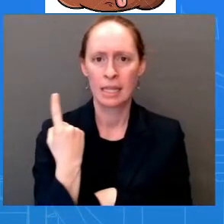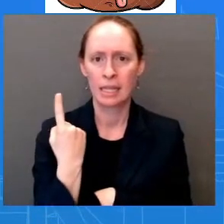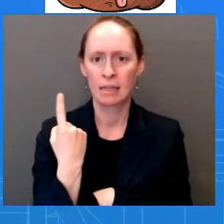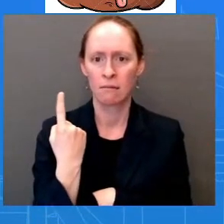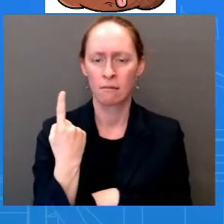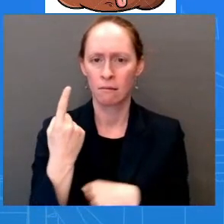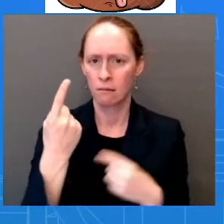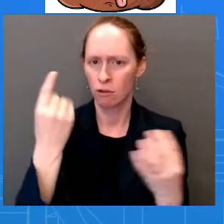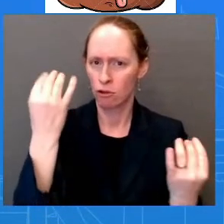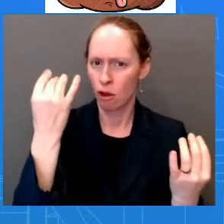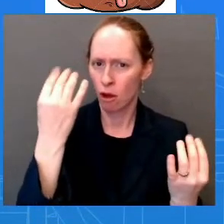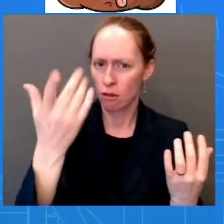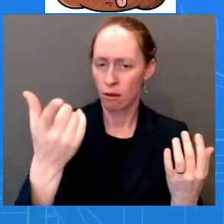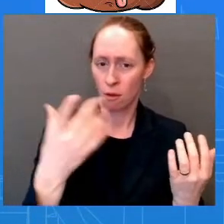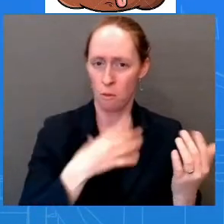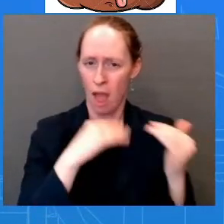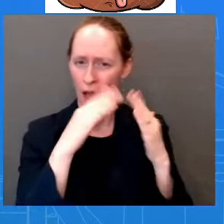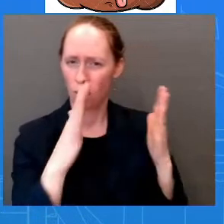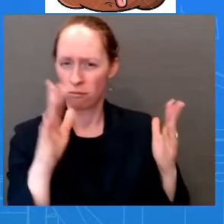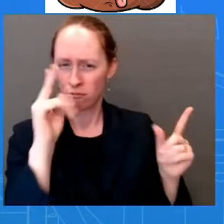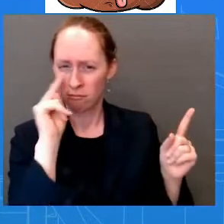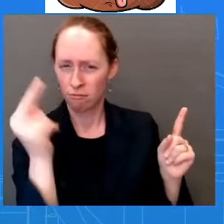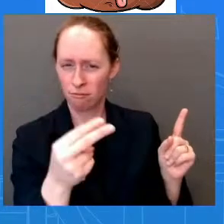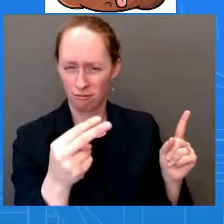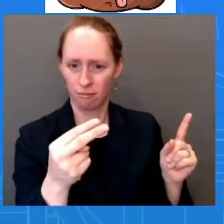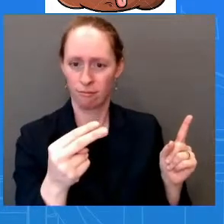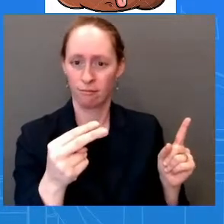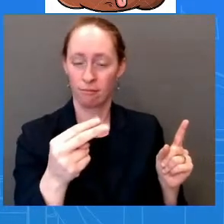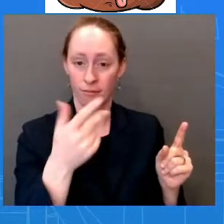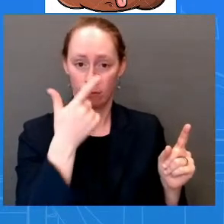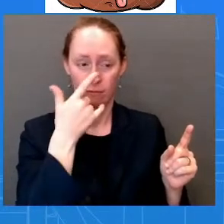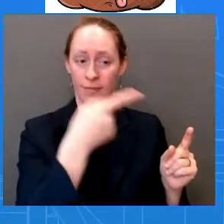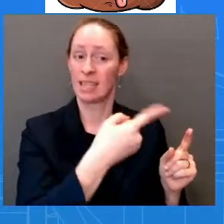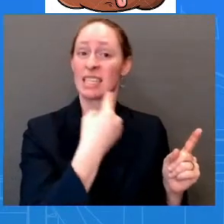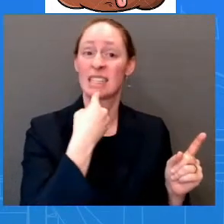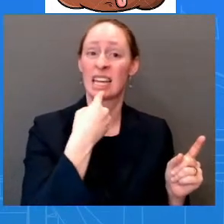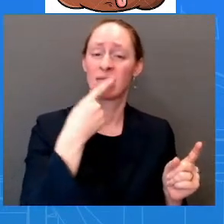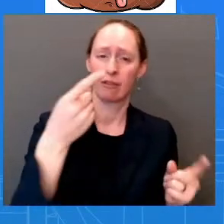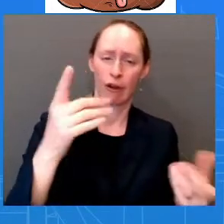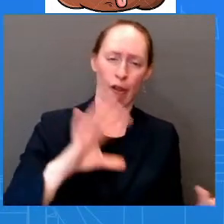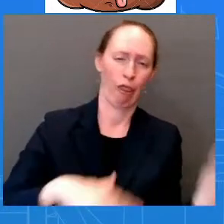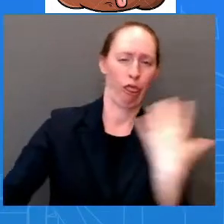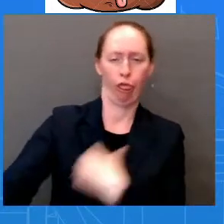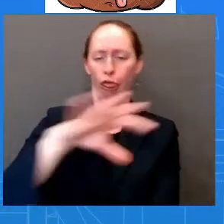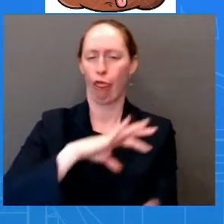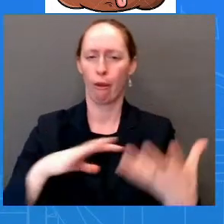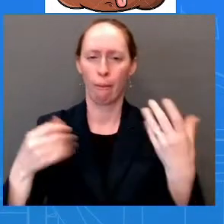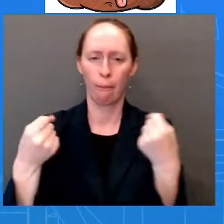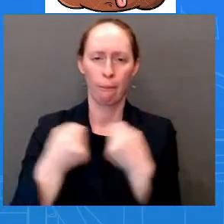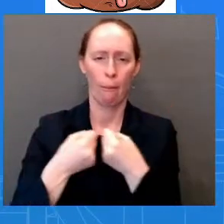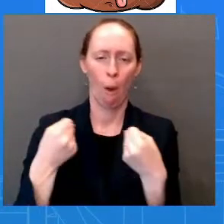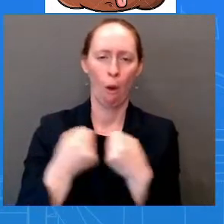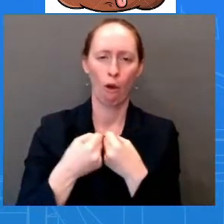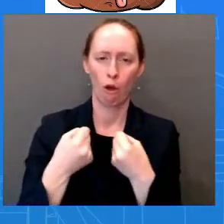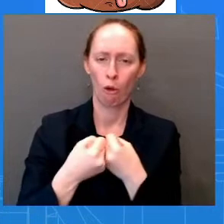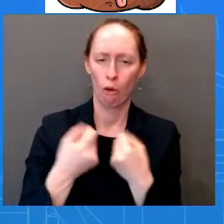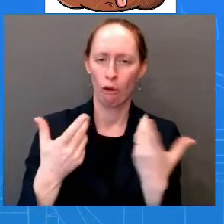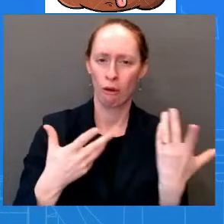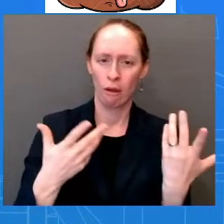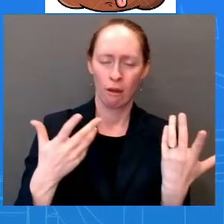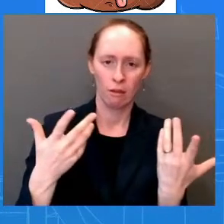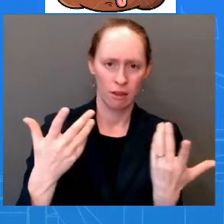and Border Protection, what changes does the White House have in mind about how it wants to manage the flow of migrants from the border? So just a couple of